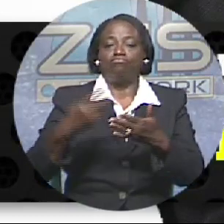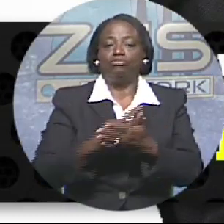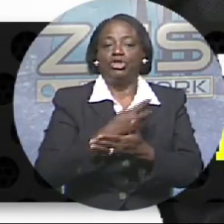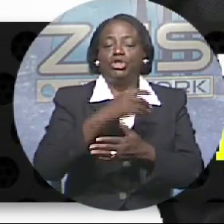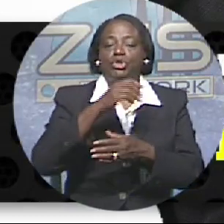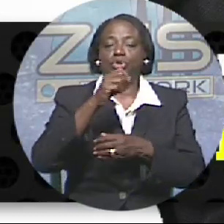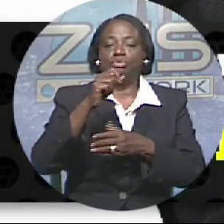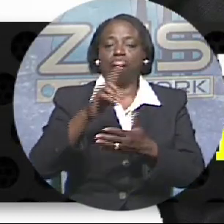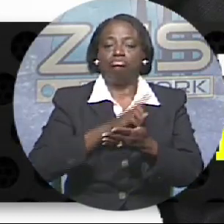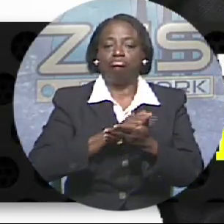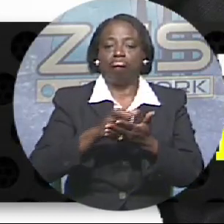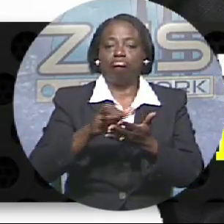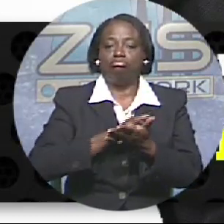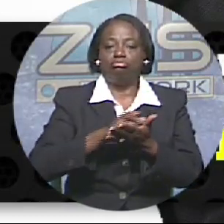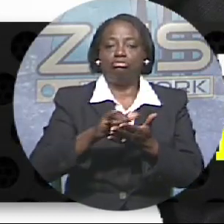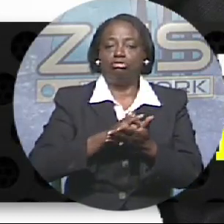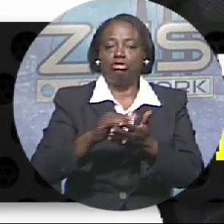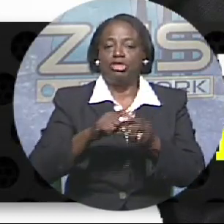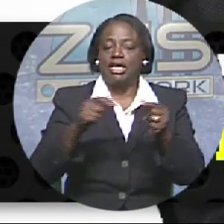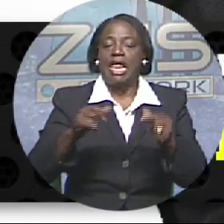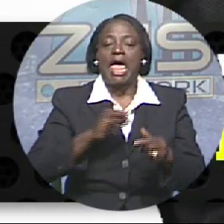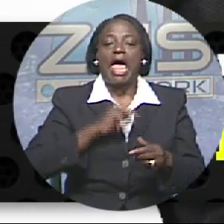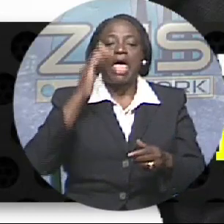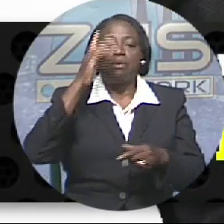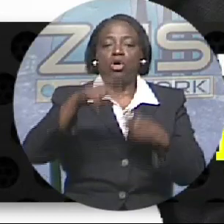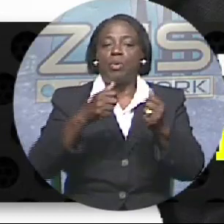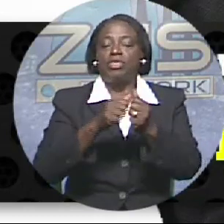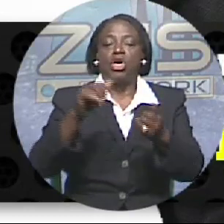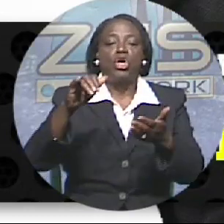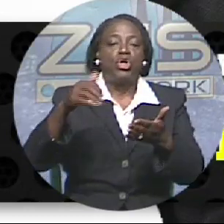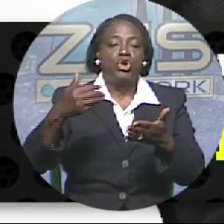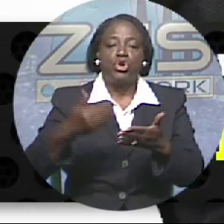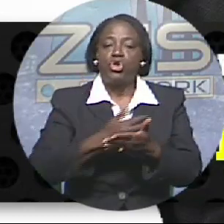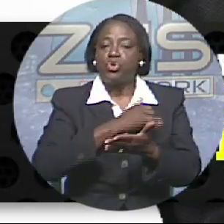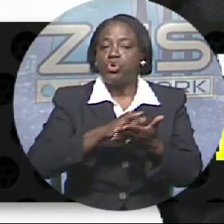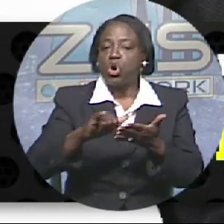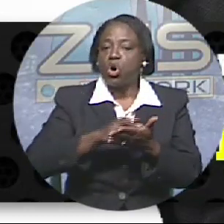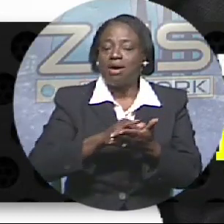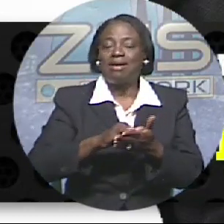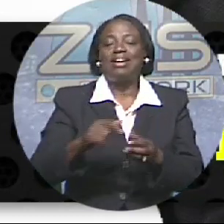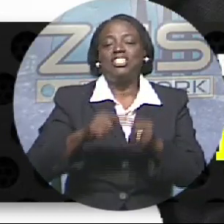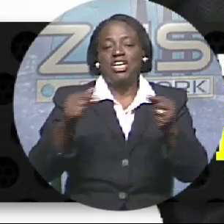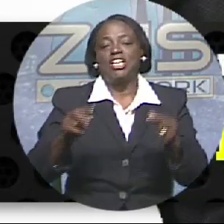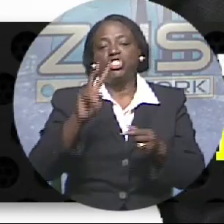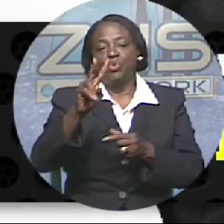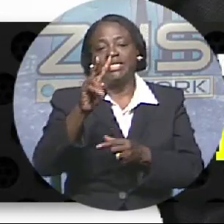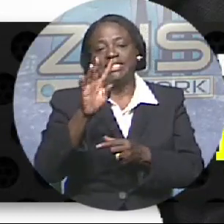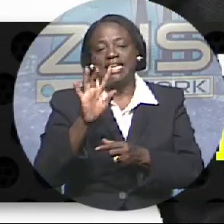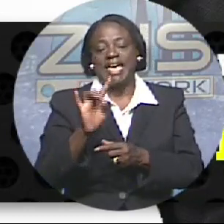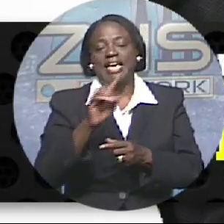to the Dolphins? Hell no. I'm going with the New York Football Giants,